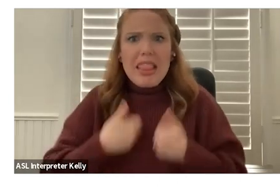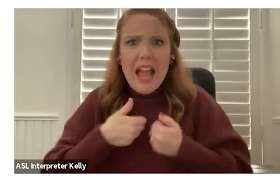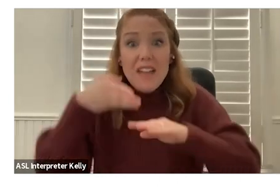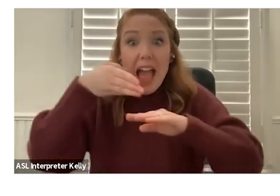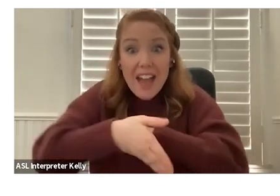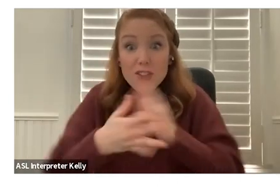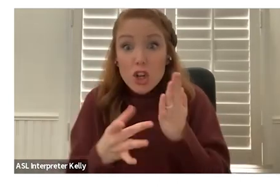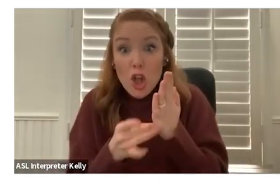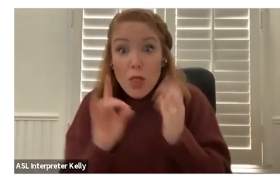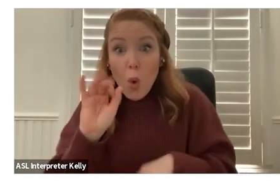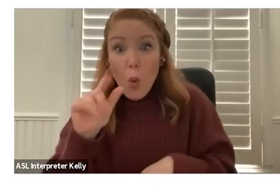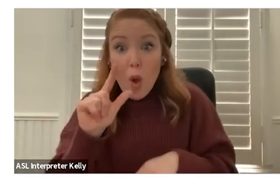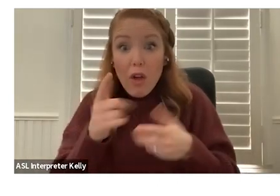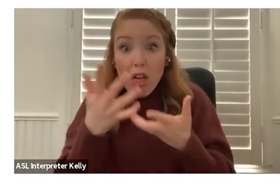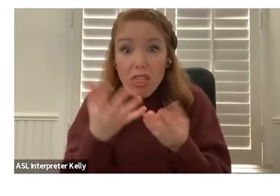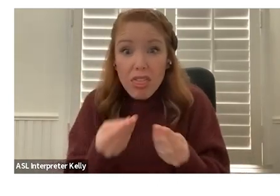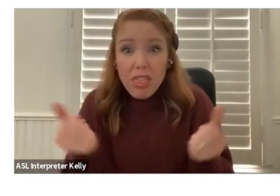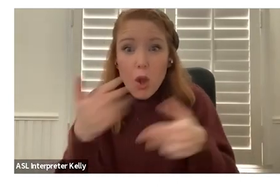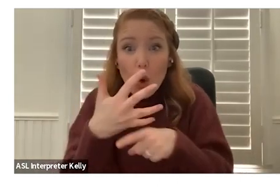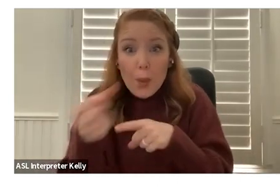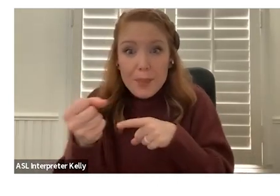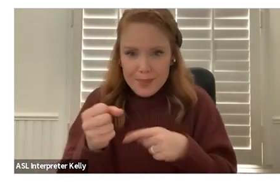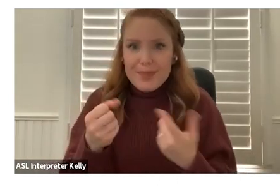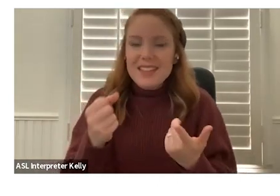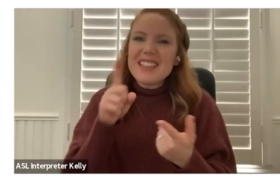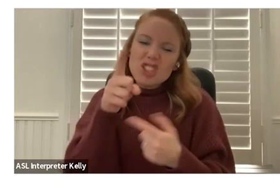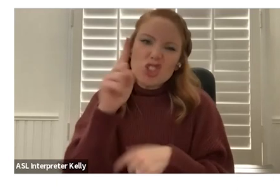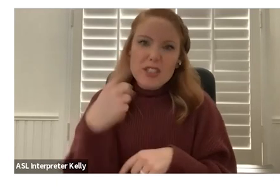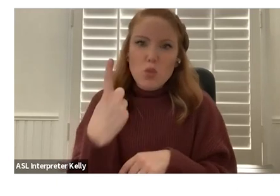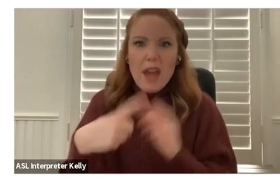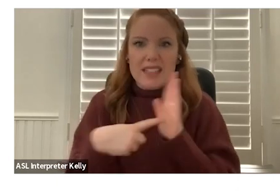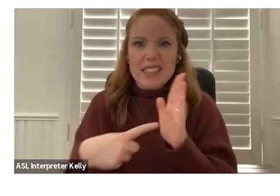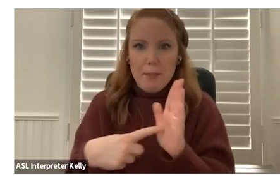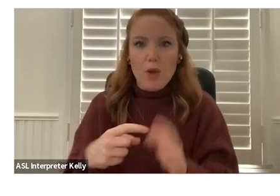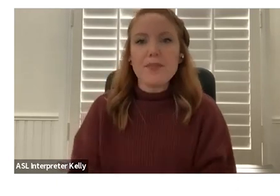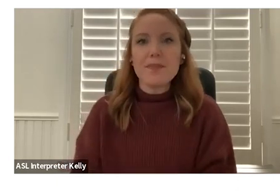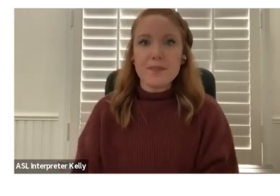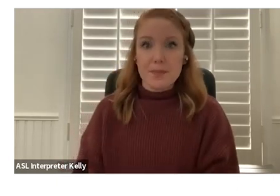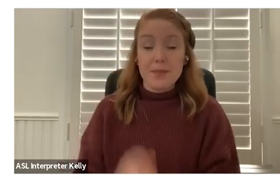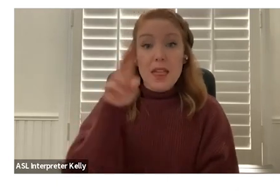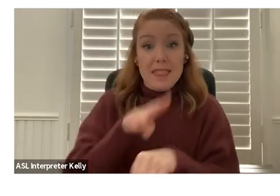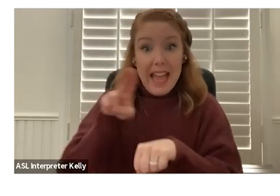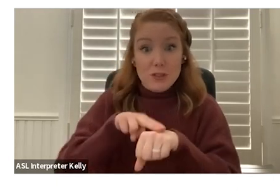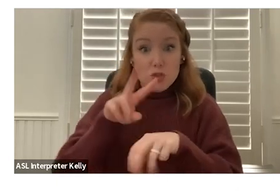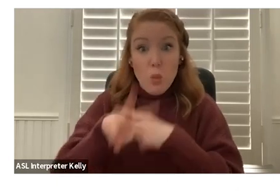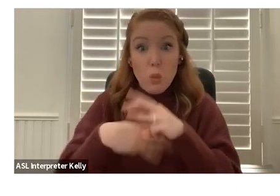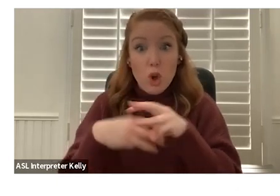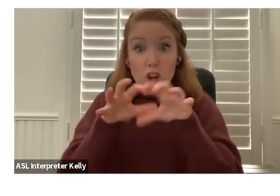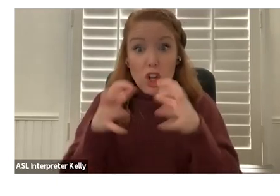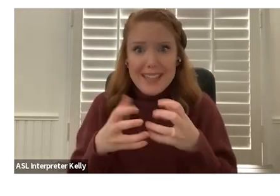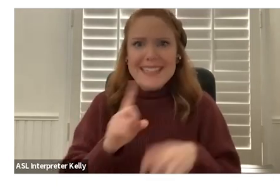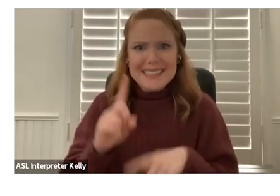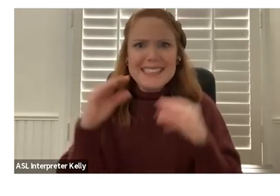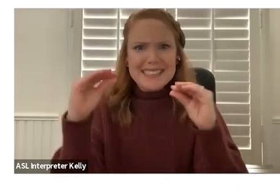winter. You can't have oranges in the summer. You have to live seasonally. This is just how it is. But we're living in a